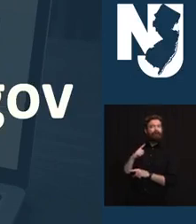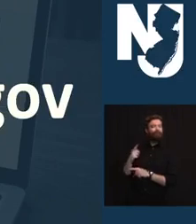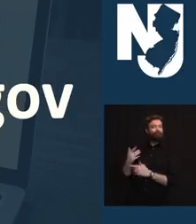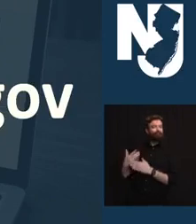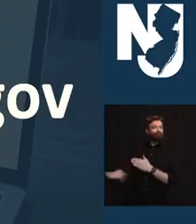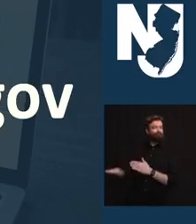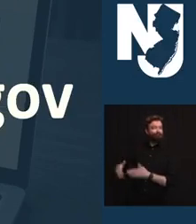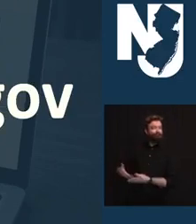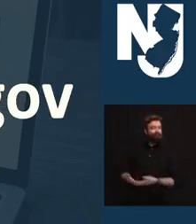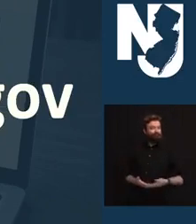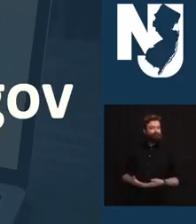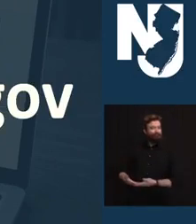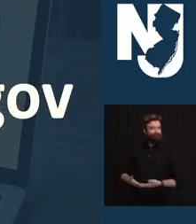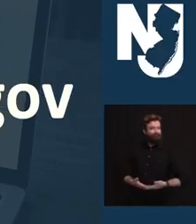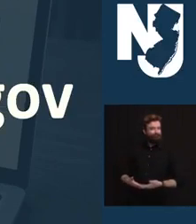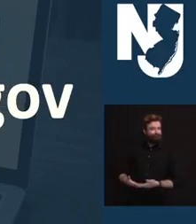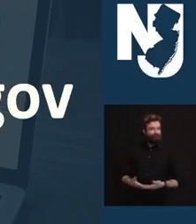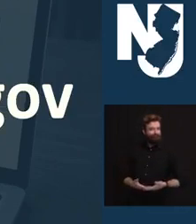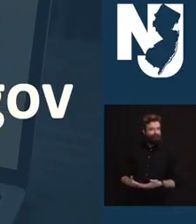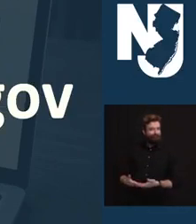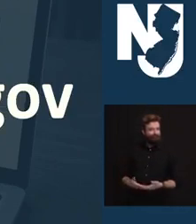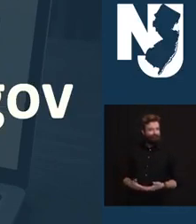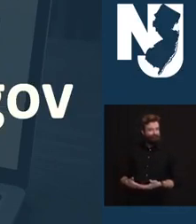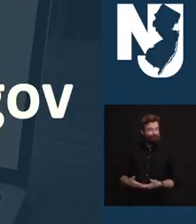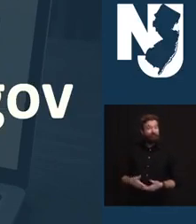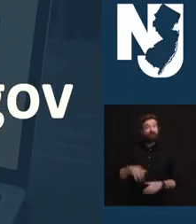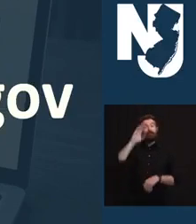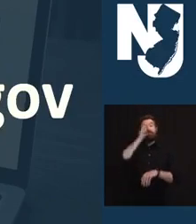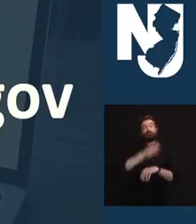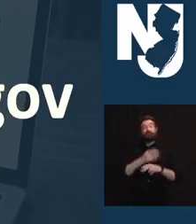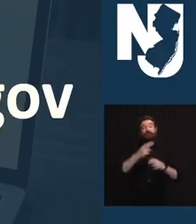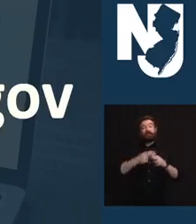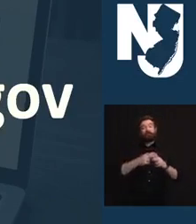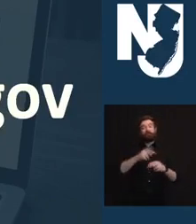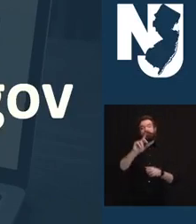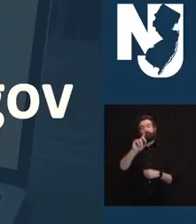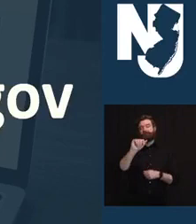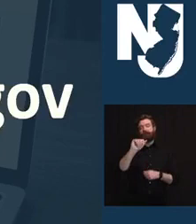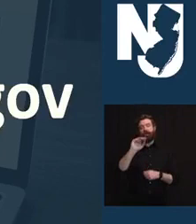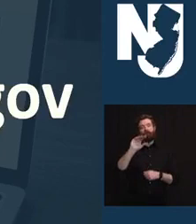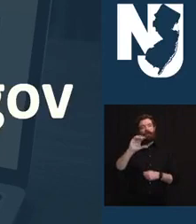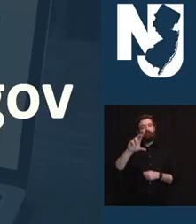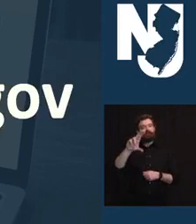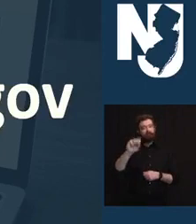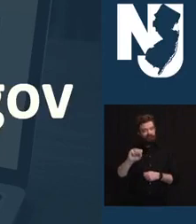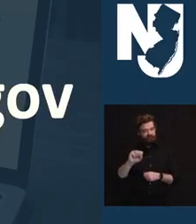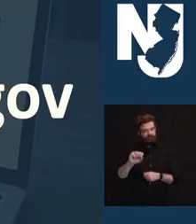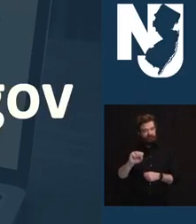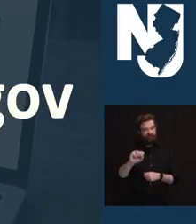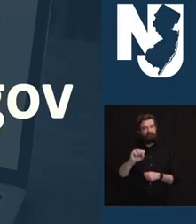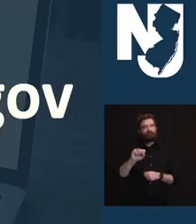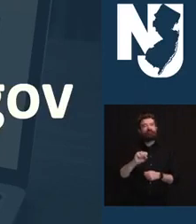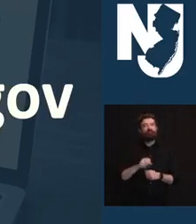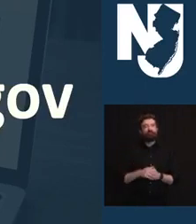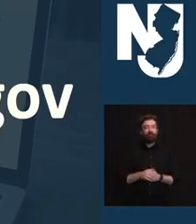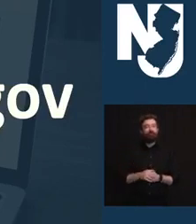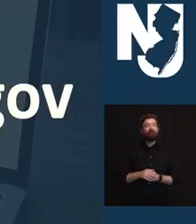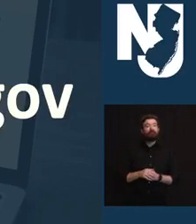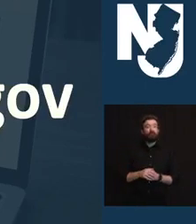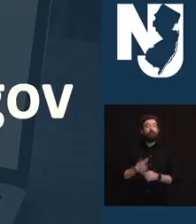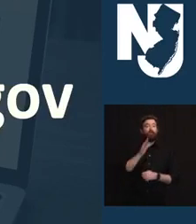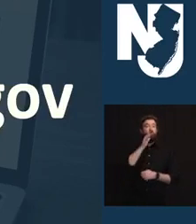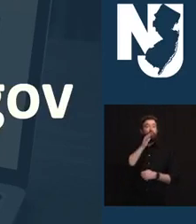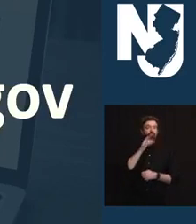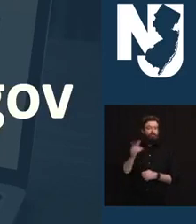Damascus. I'm told mom and son are doing great. She sent me a couple of pictures, and I stupidly didn't keep them. But he's